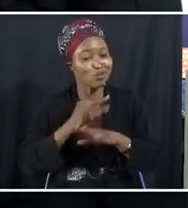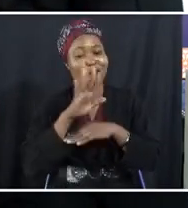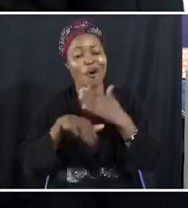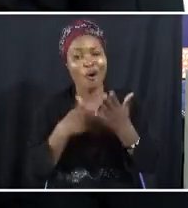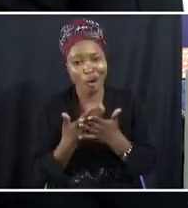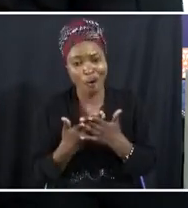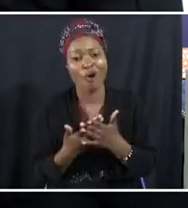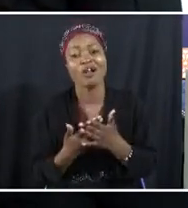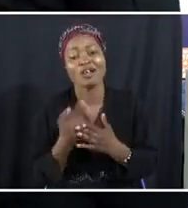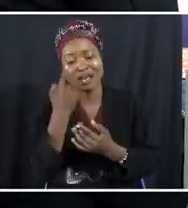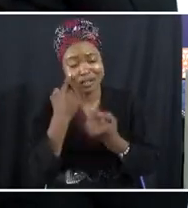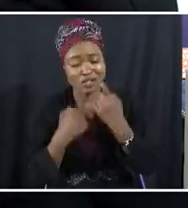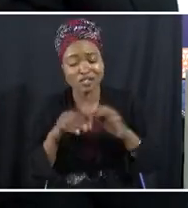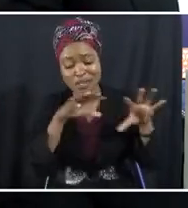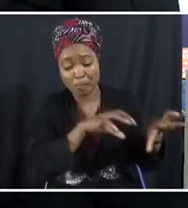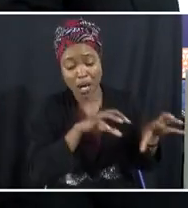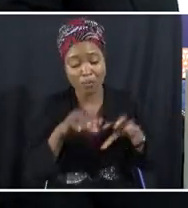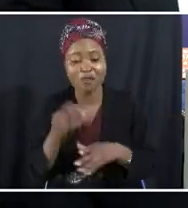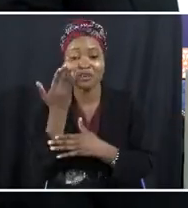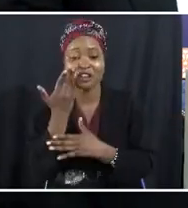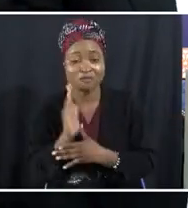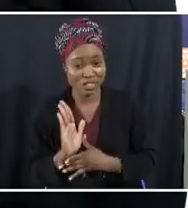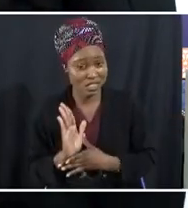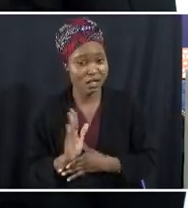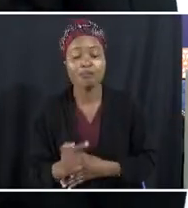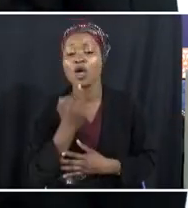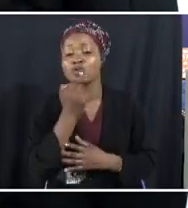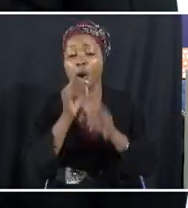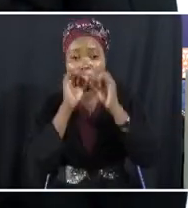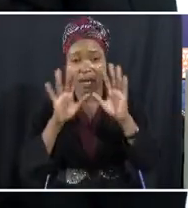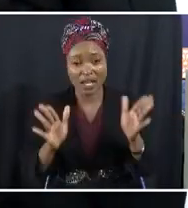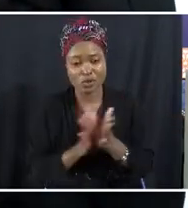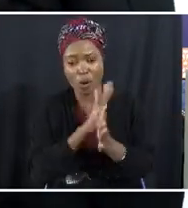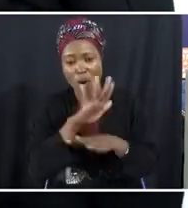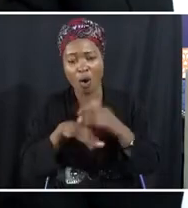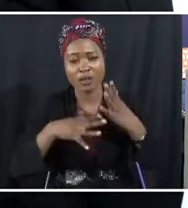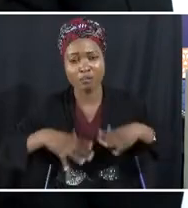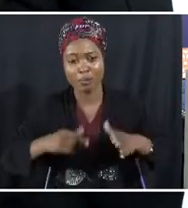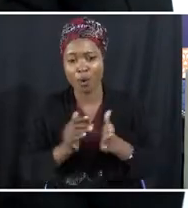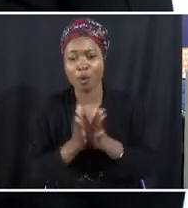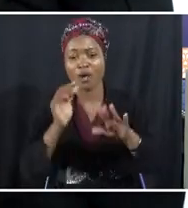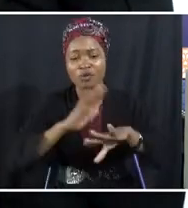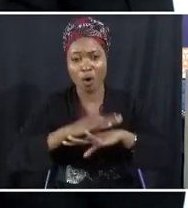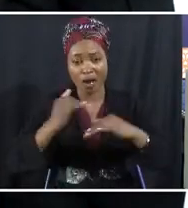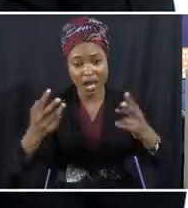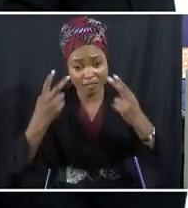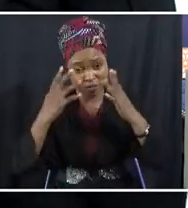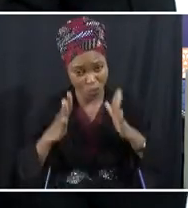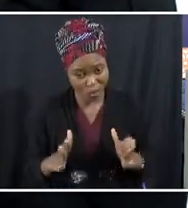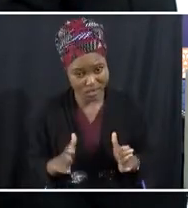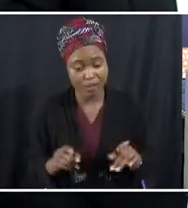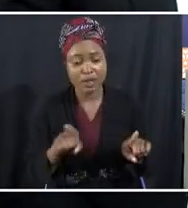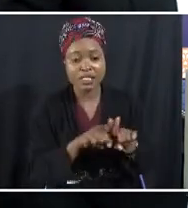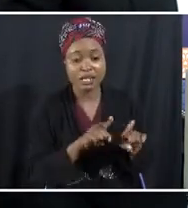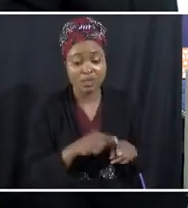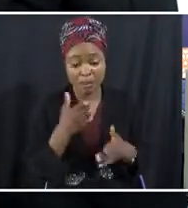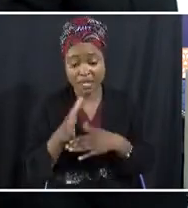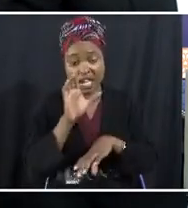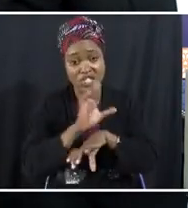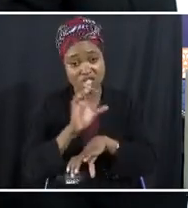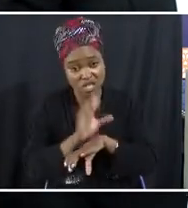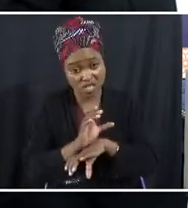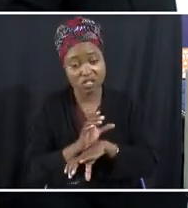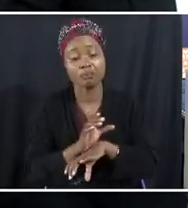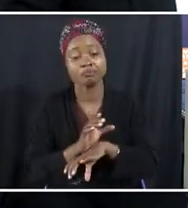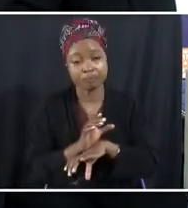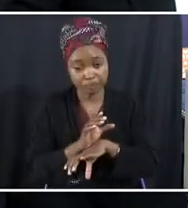the tribulations of the world will soon be over. Bless everyone who has been tuning in, those who have listened, those who have followed, those who have